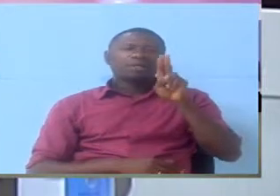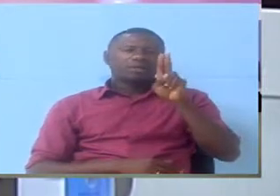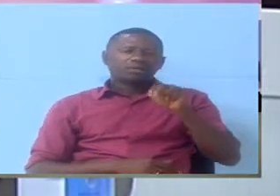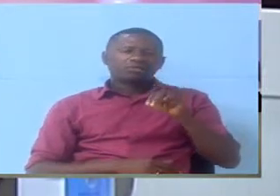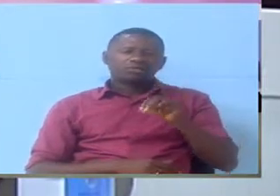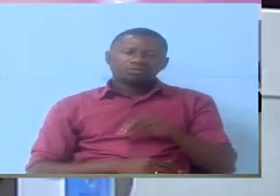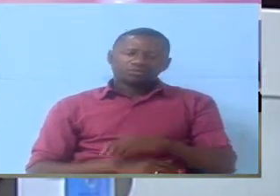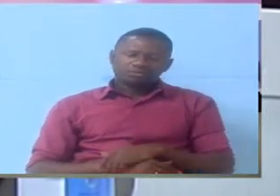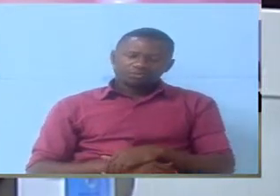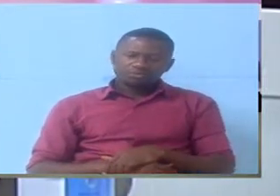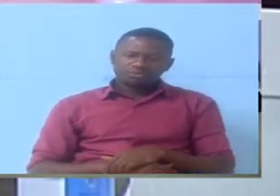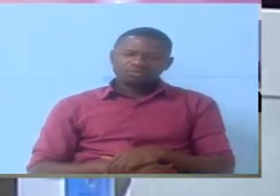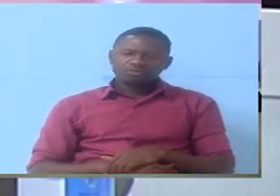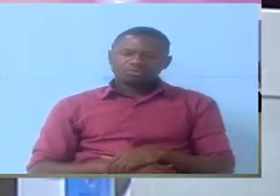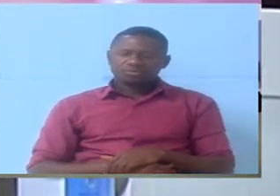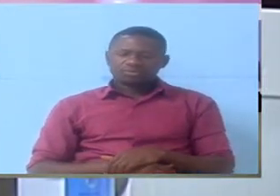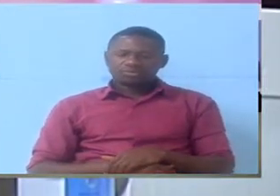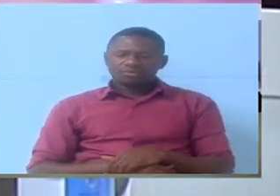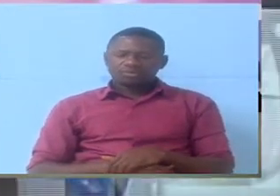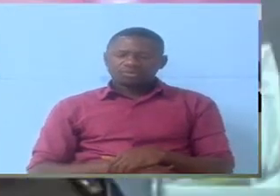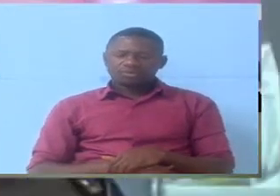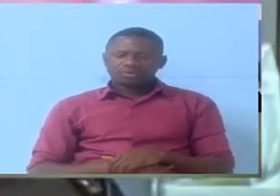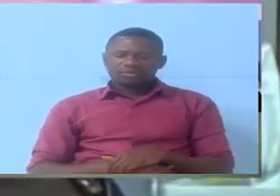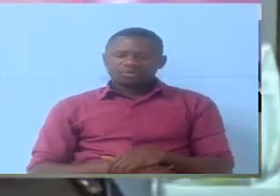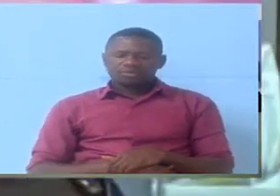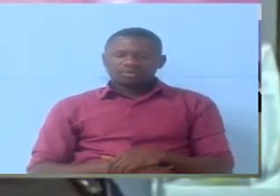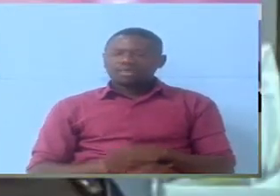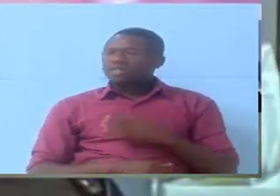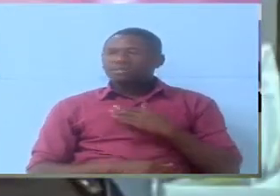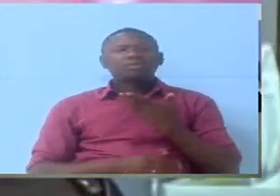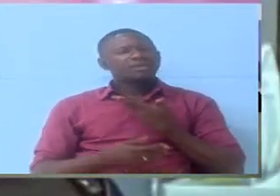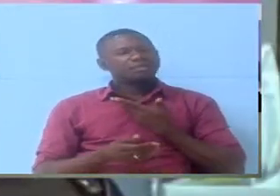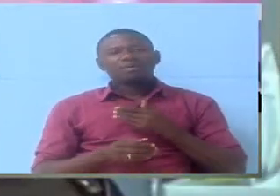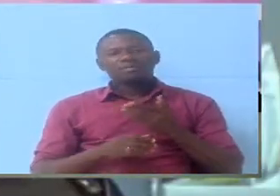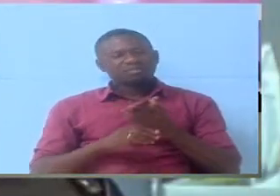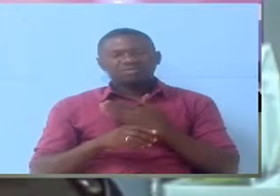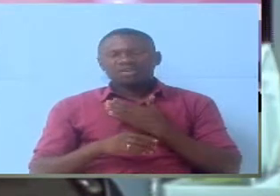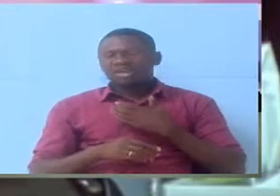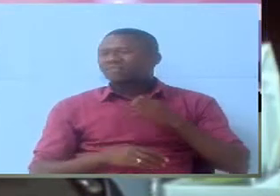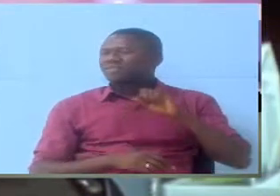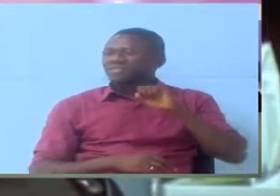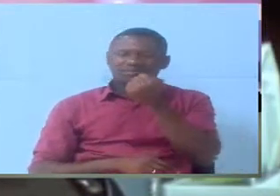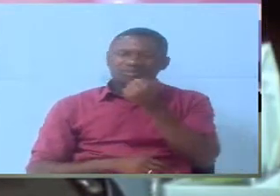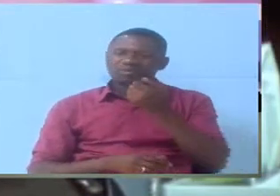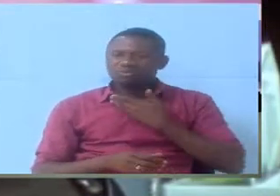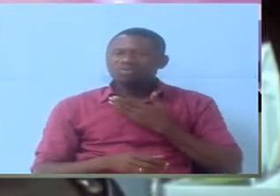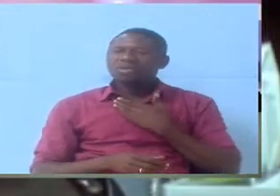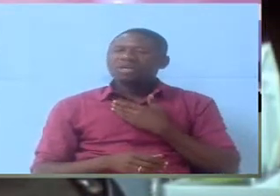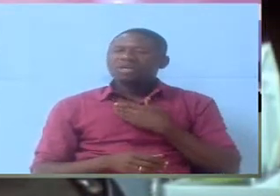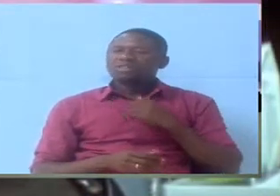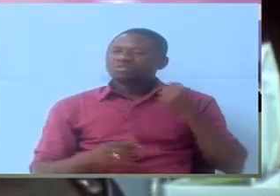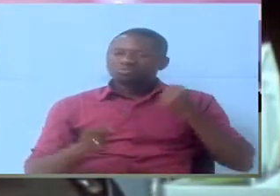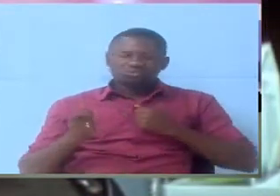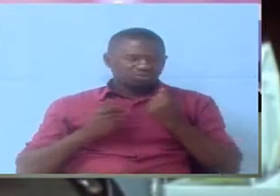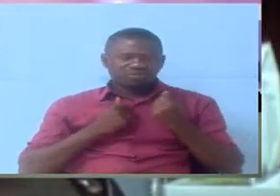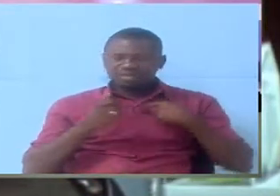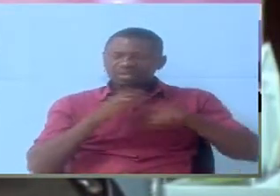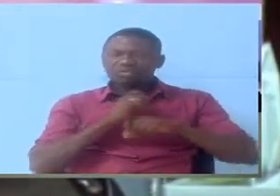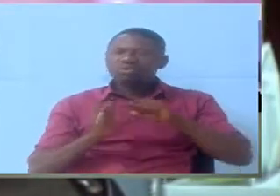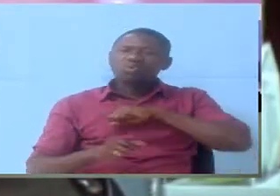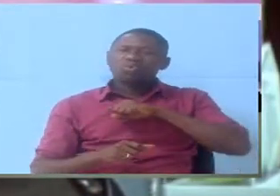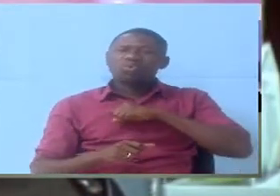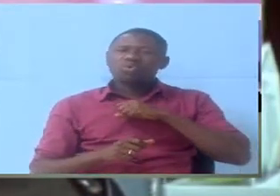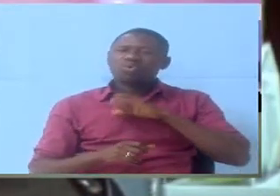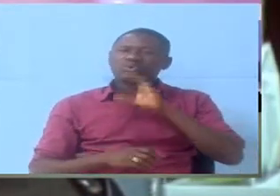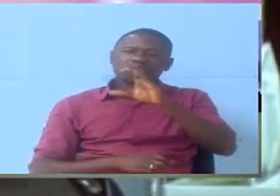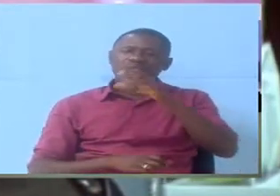minke United Nations. Notwithstanding the difficulties that you are encountering in your home country, aya tara kole ya kuol min bebe lari kay